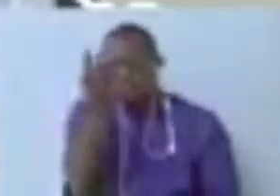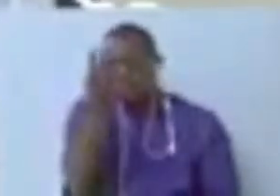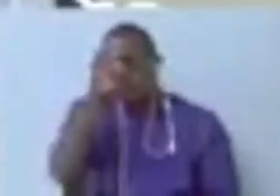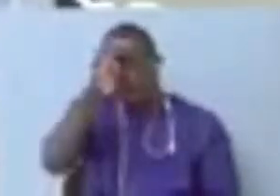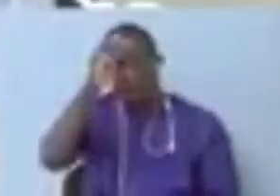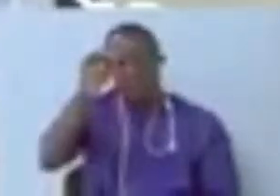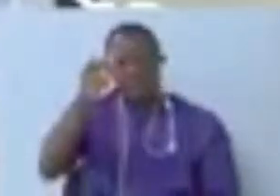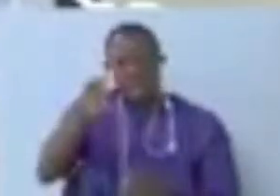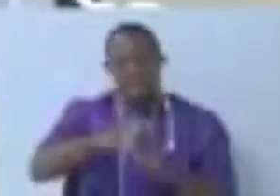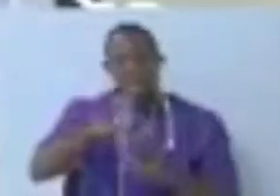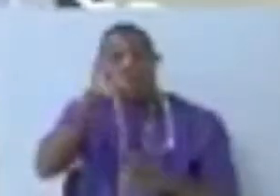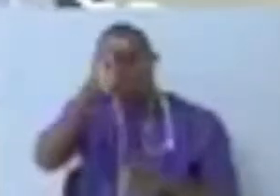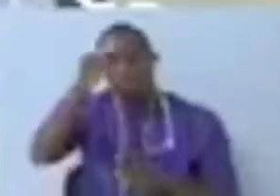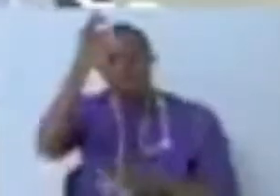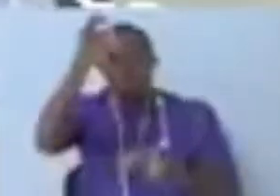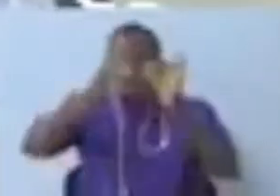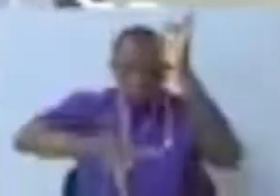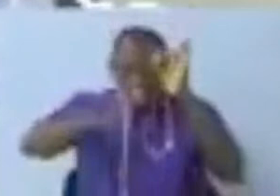Justice Minister and